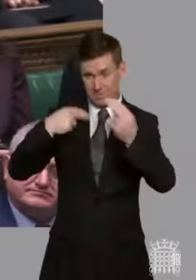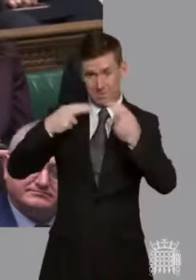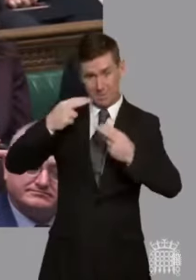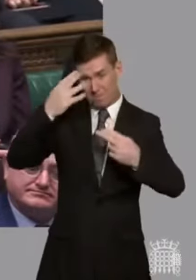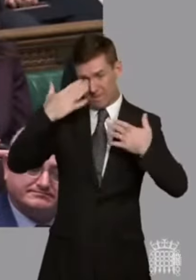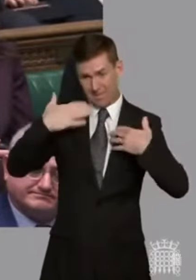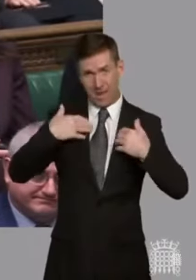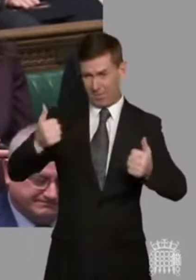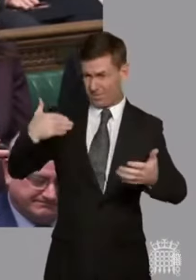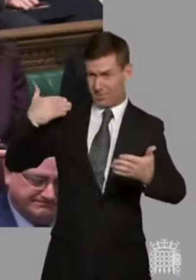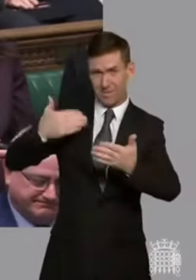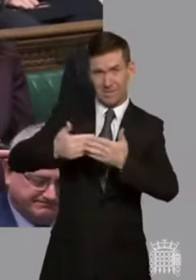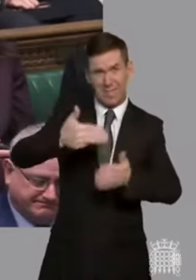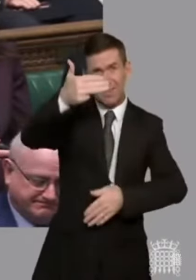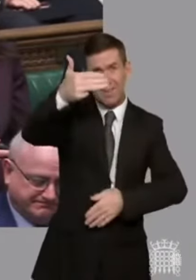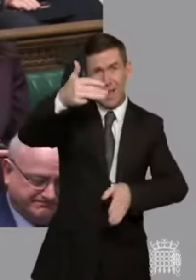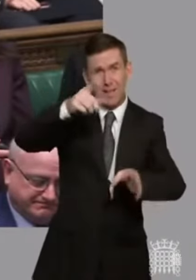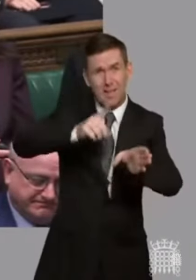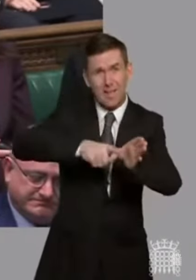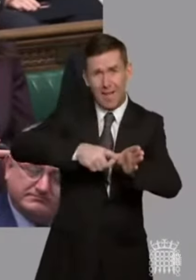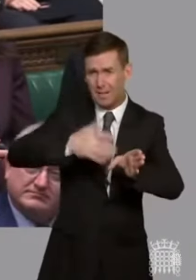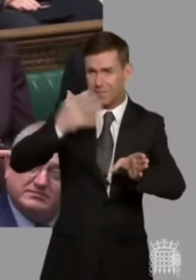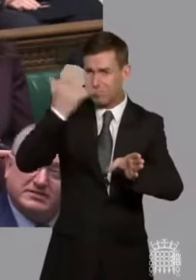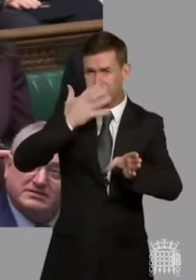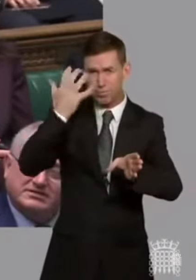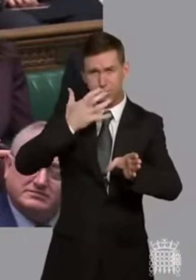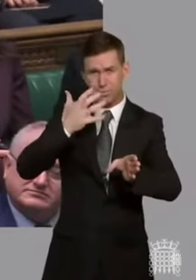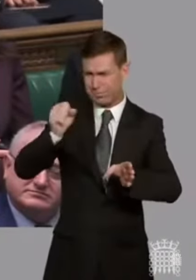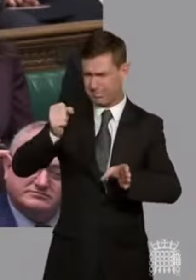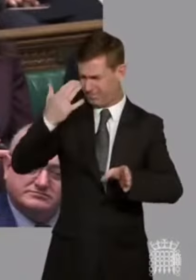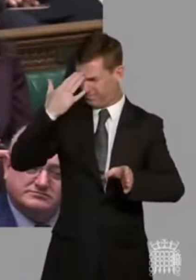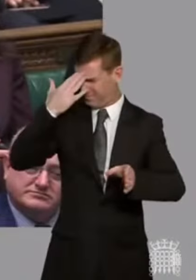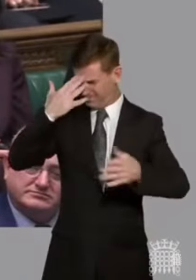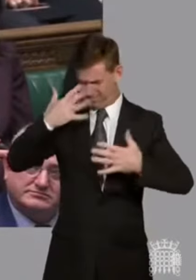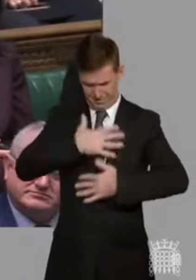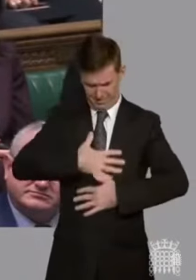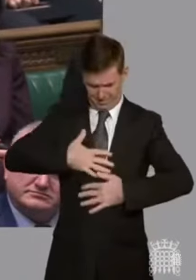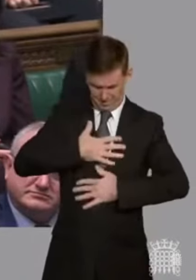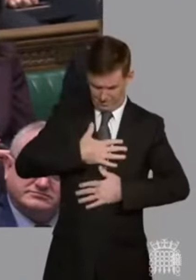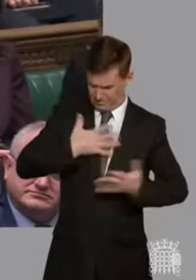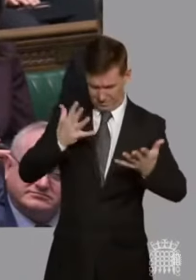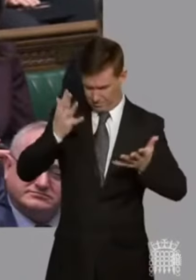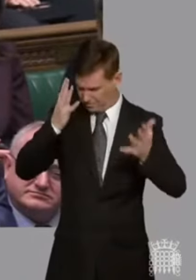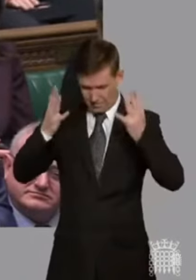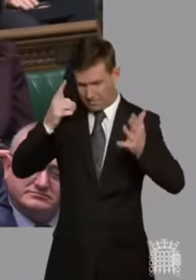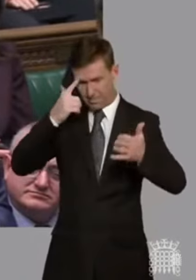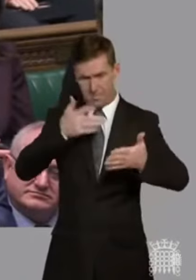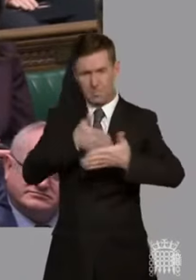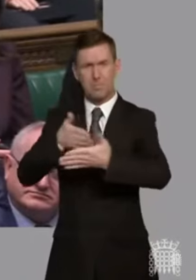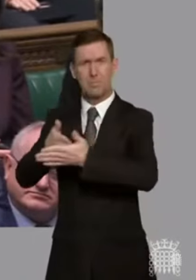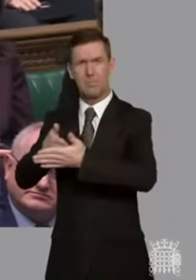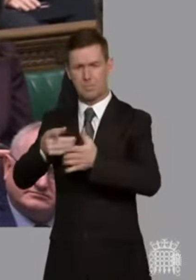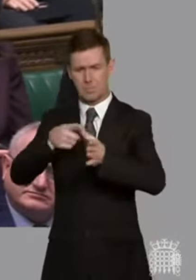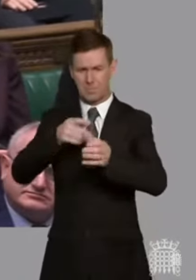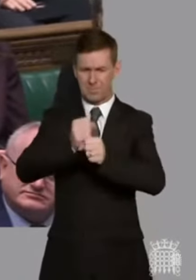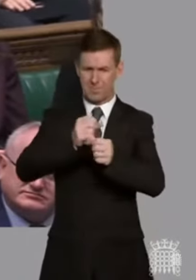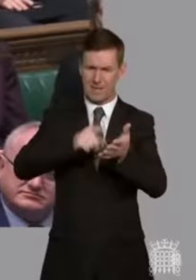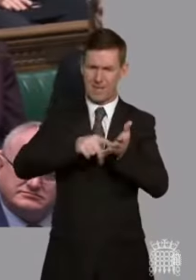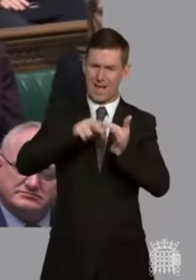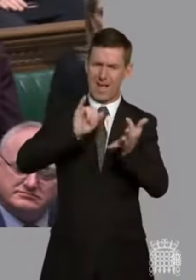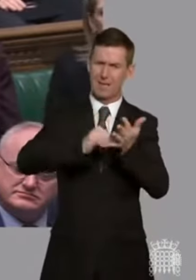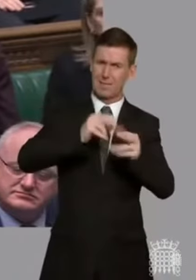mental health problems. Last year, when Agnes's dad, Jim, sought to accelerate her appointment, he was told that CAMHS could not see her